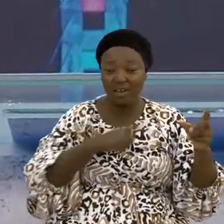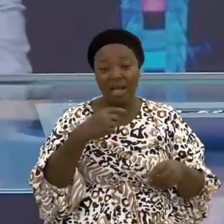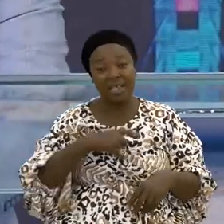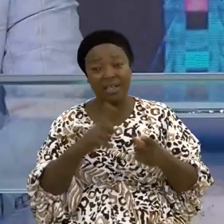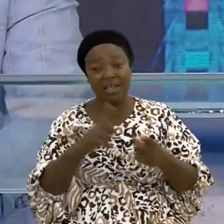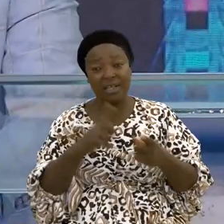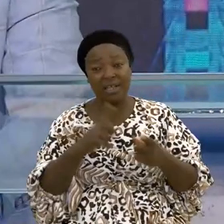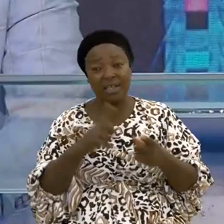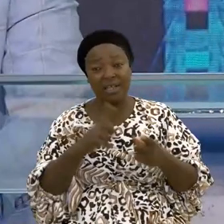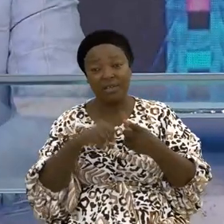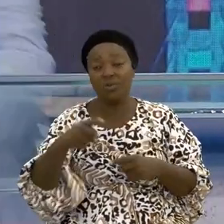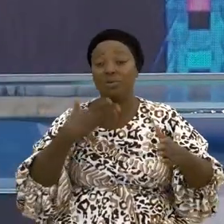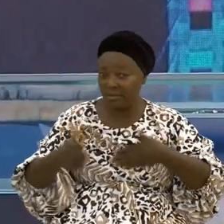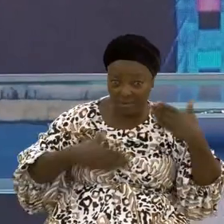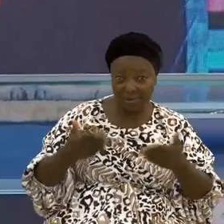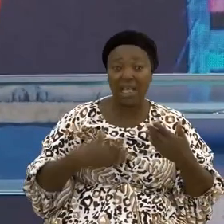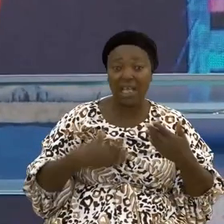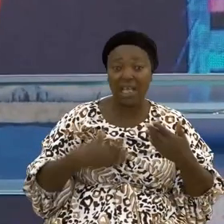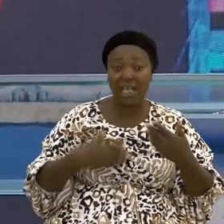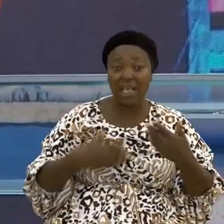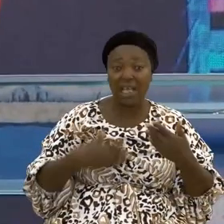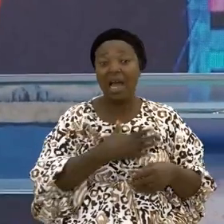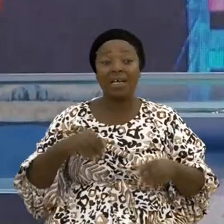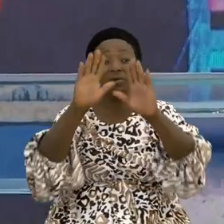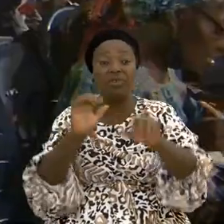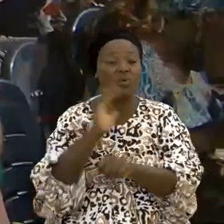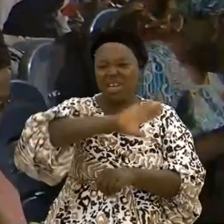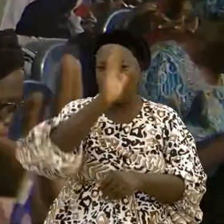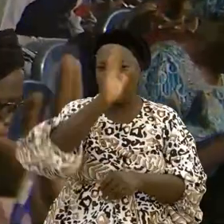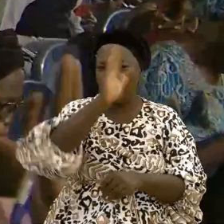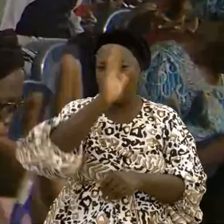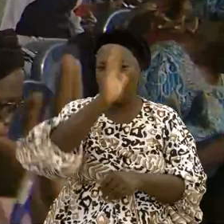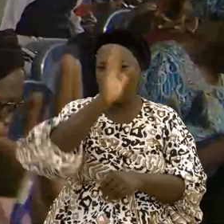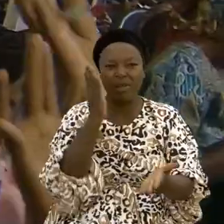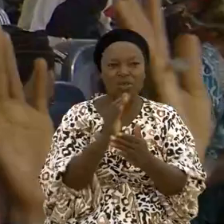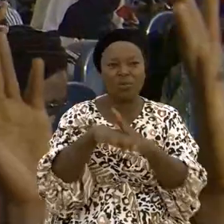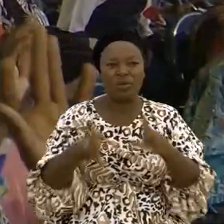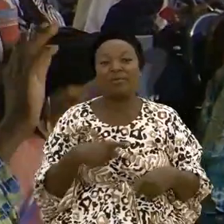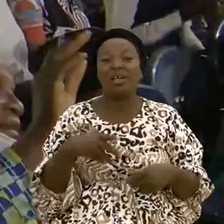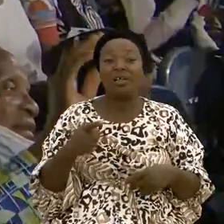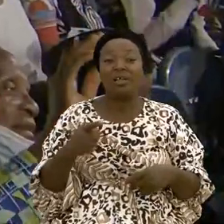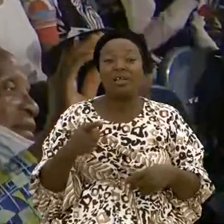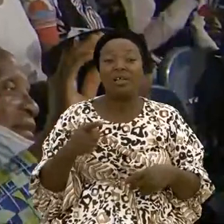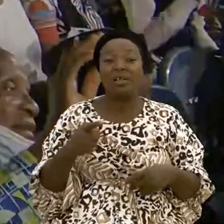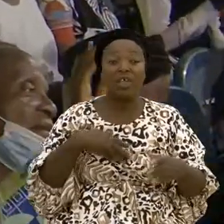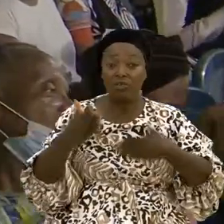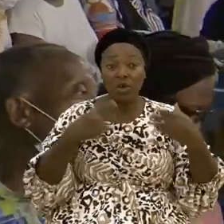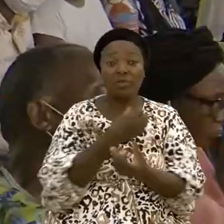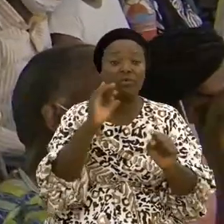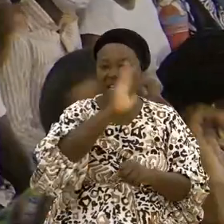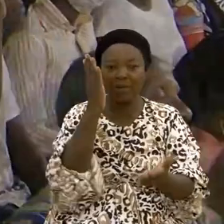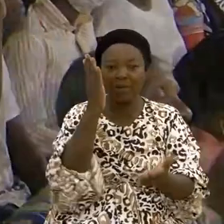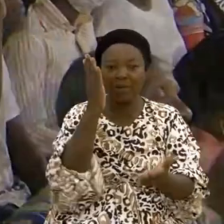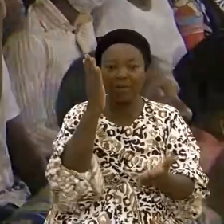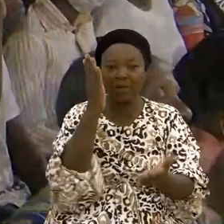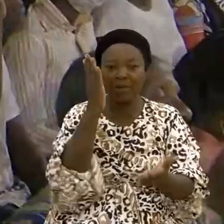you, rejoice, and miracles will never stop in your life. The joy of salvation will never